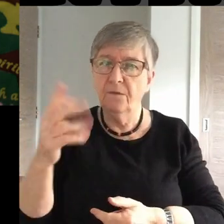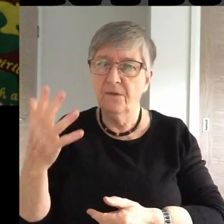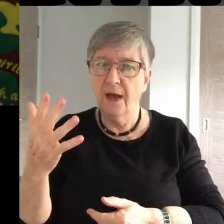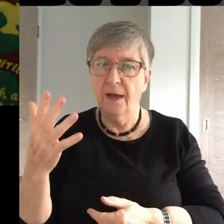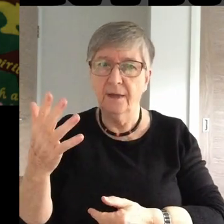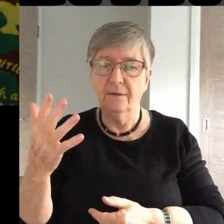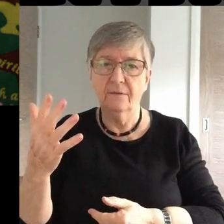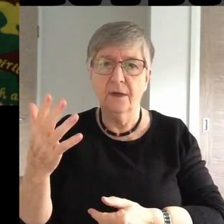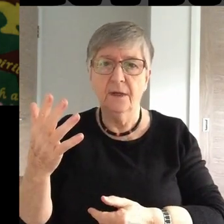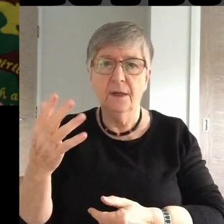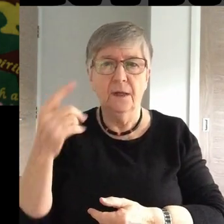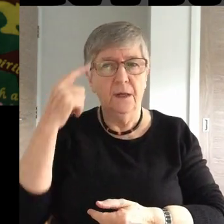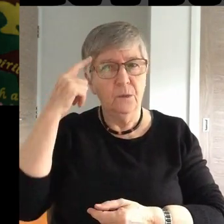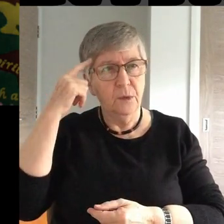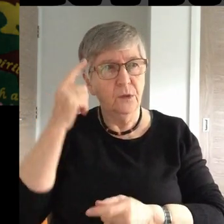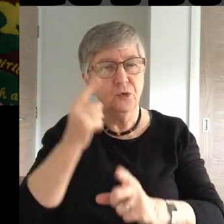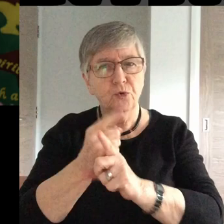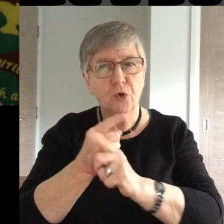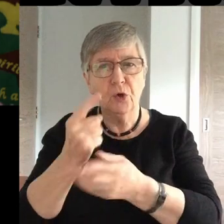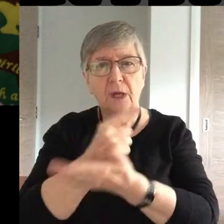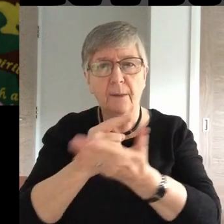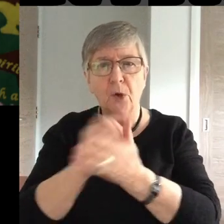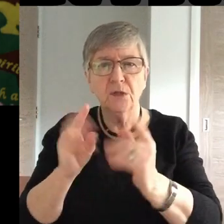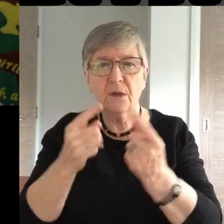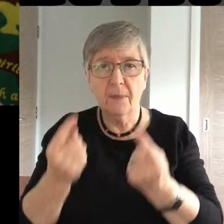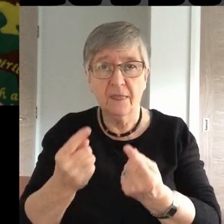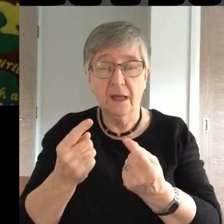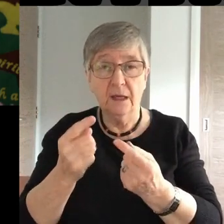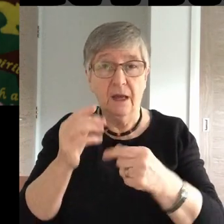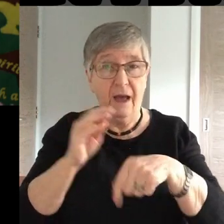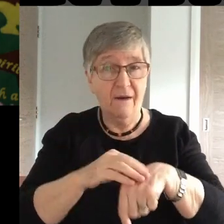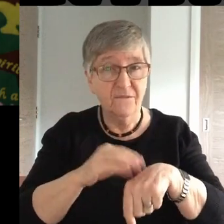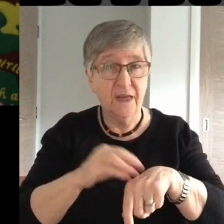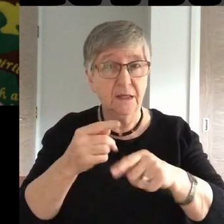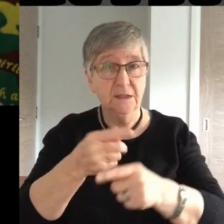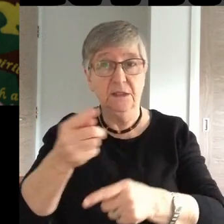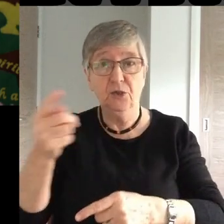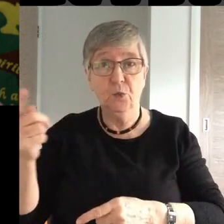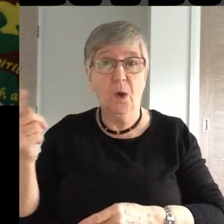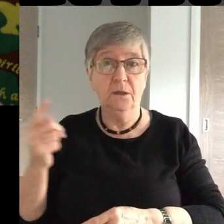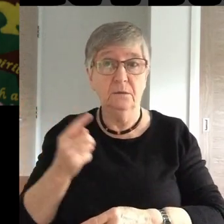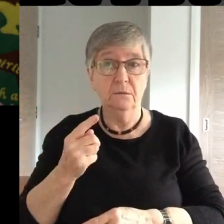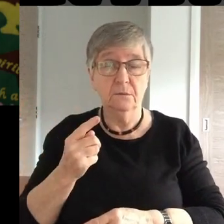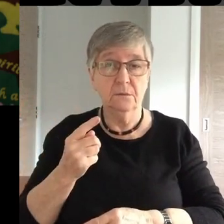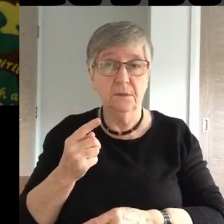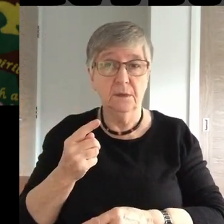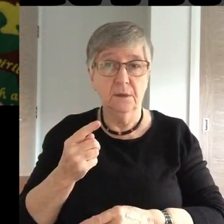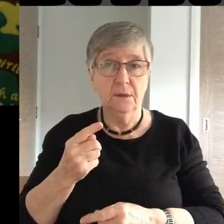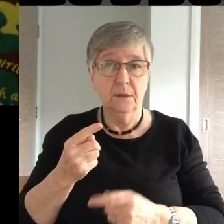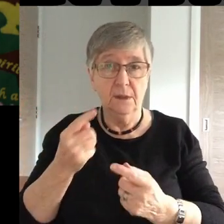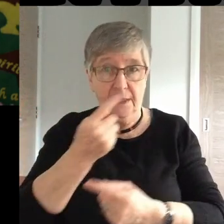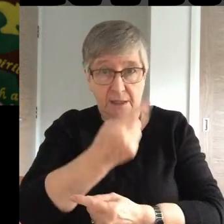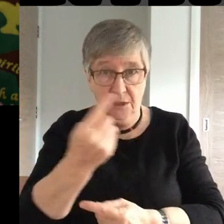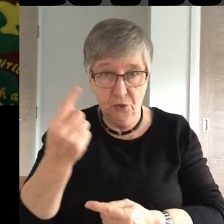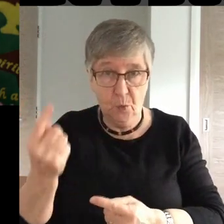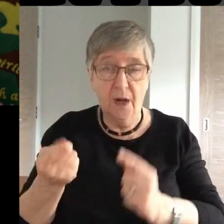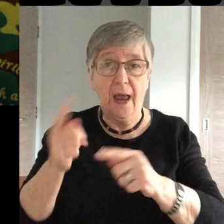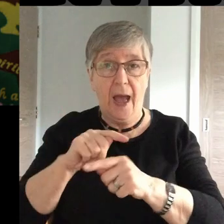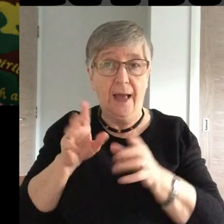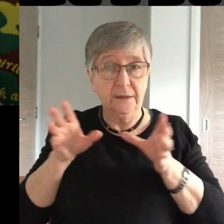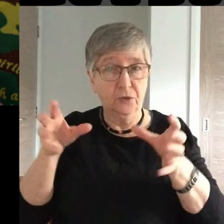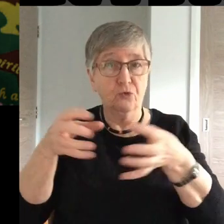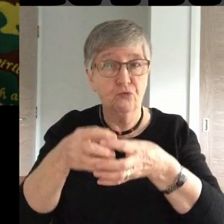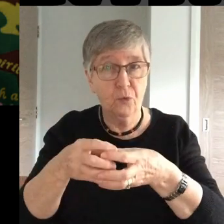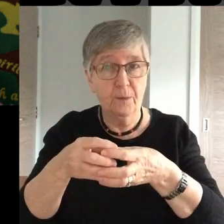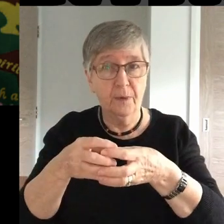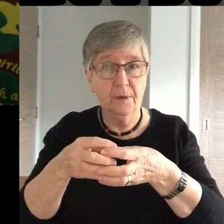do is going to be talking about something that really affects each and every one of us, individually and collectively.